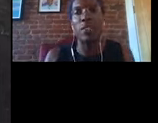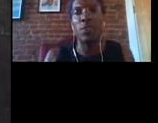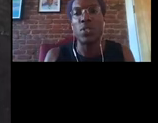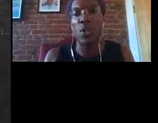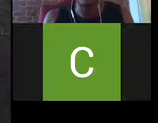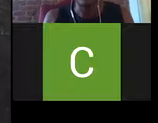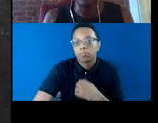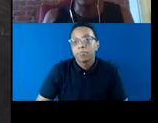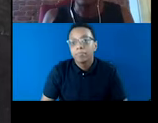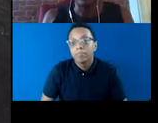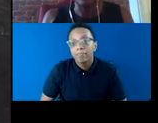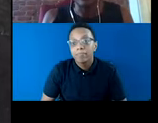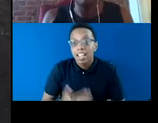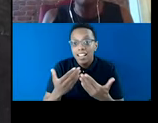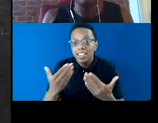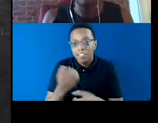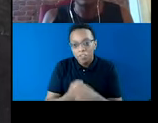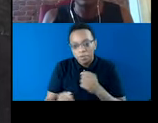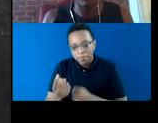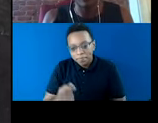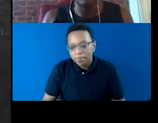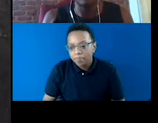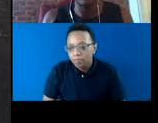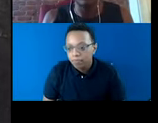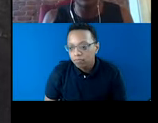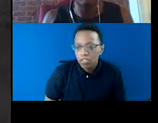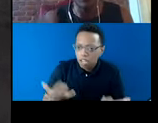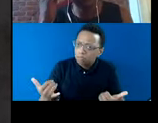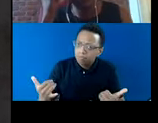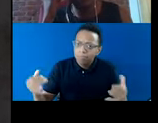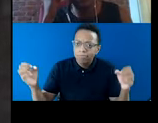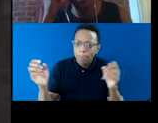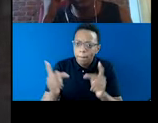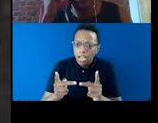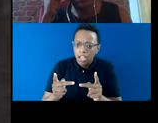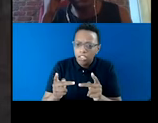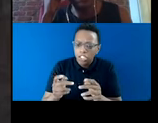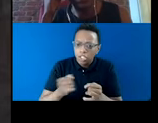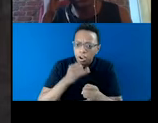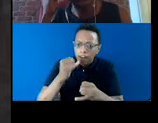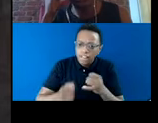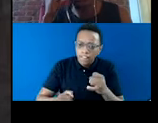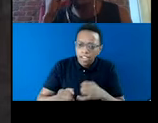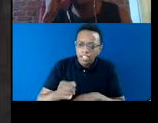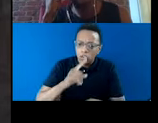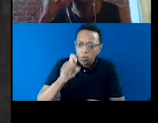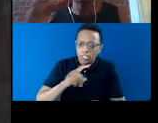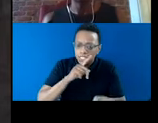thanks, everybody. So let's come back and go to our final Q&A section of the day